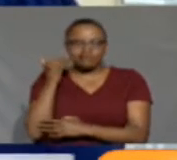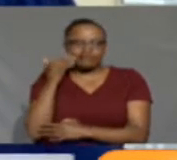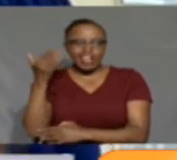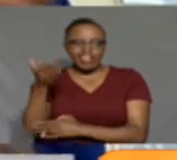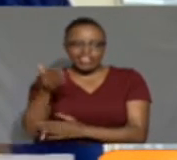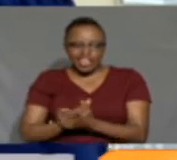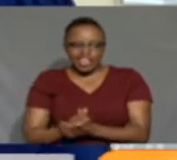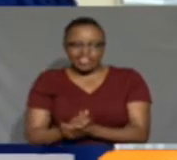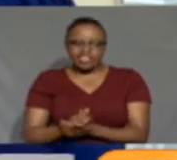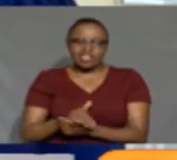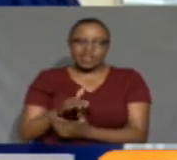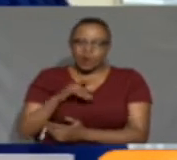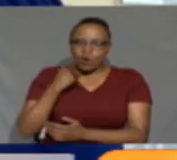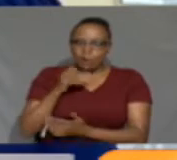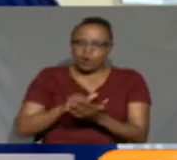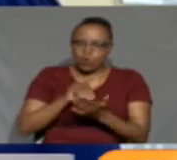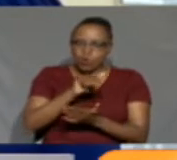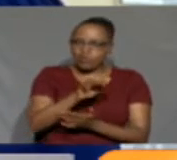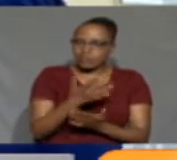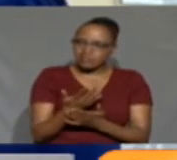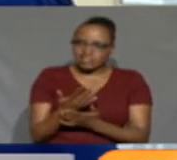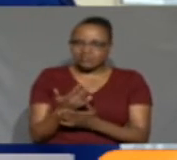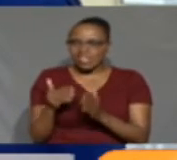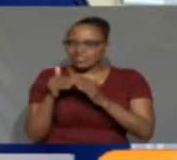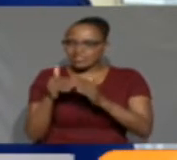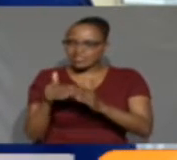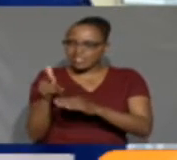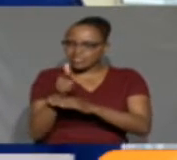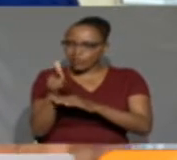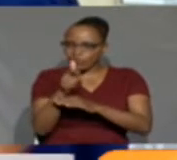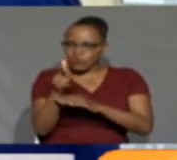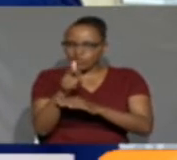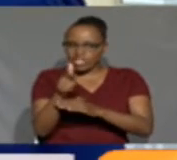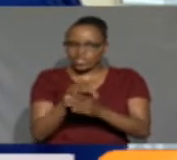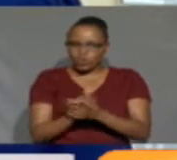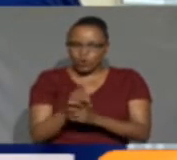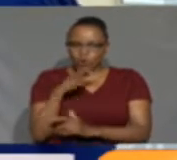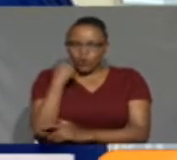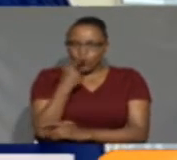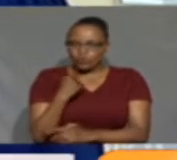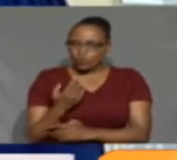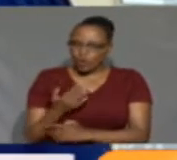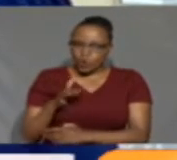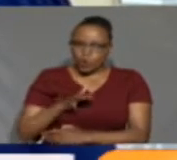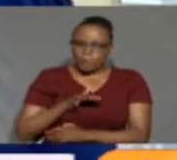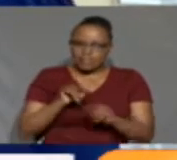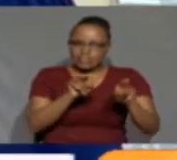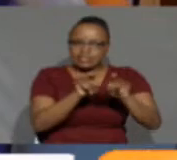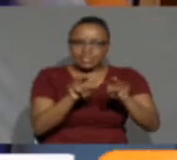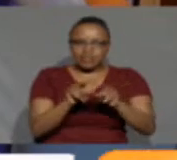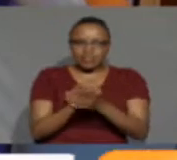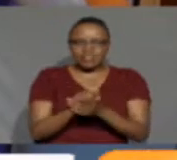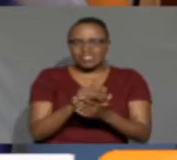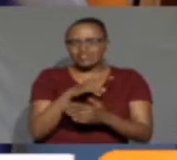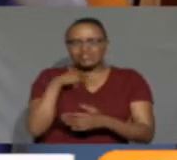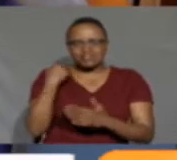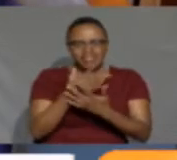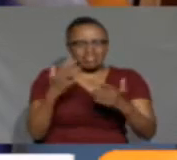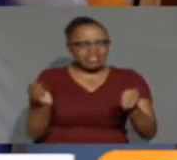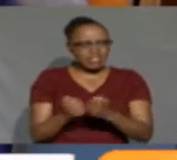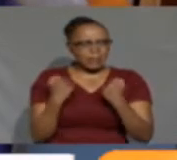of them was a woman who had sent him a pornographic video, images of women and those kind of things, half